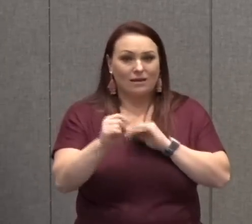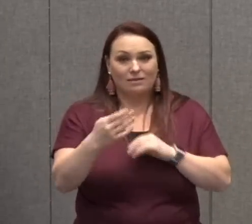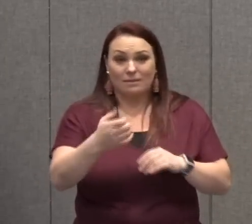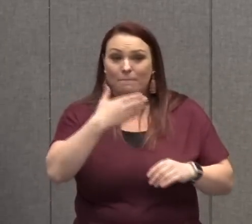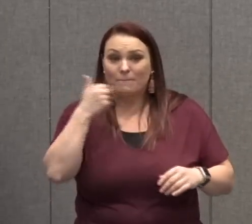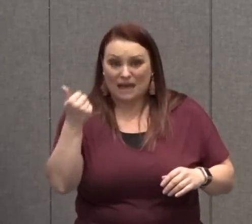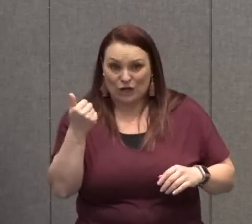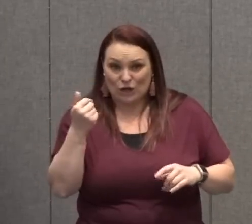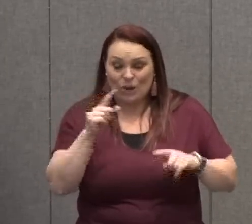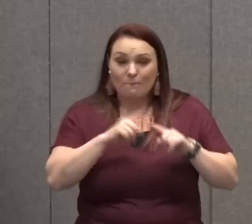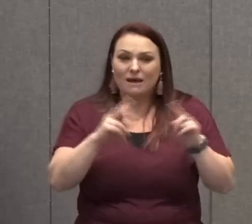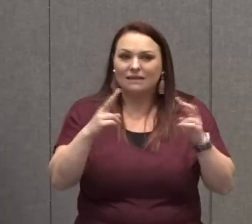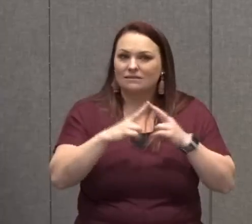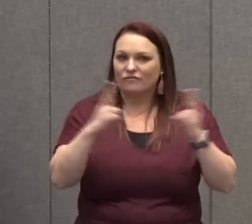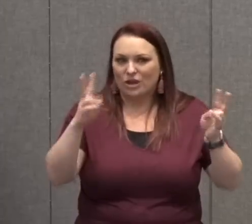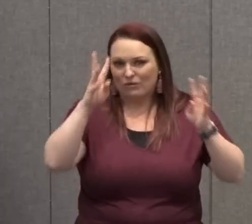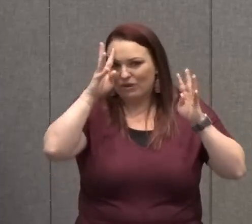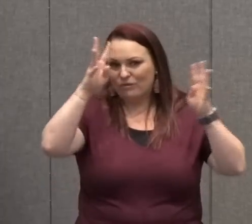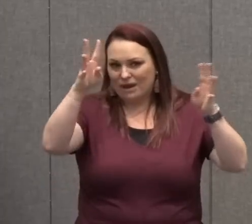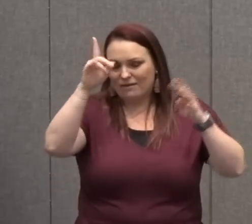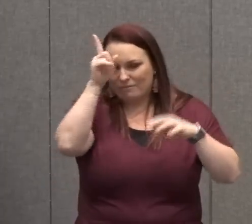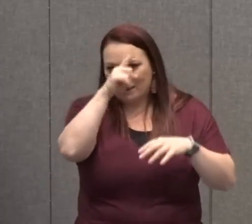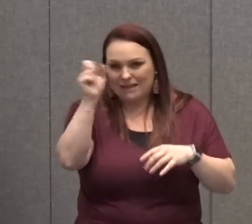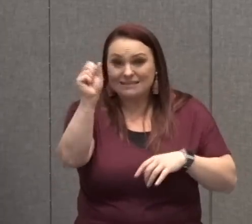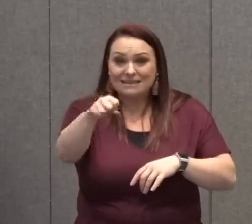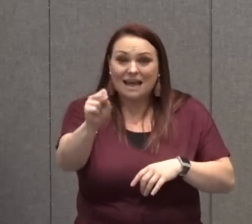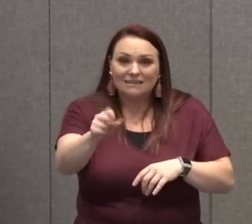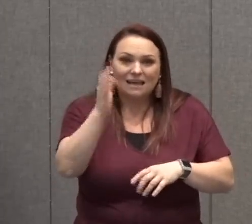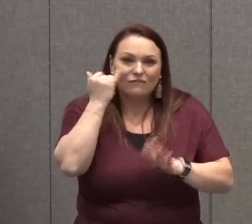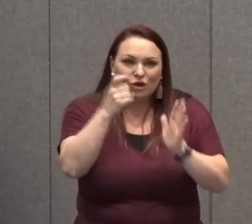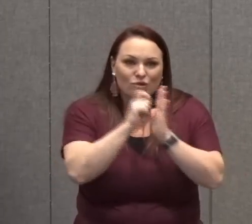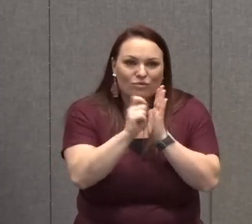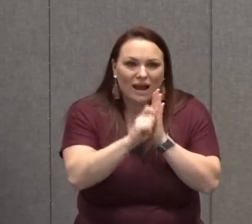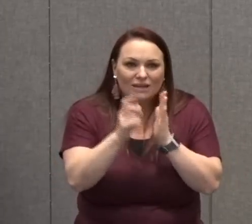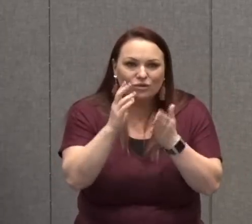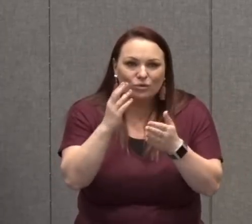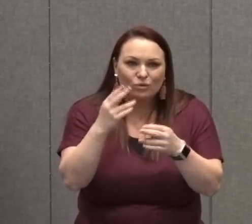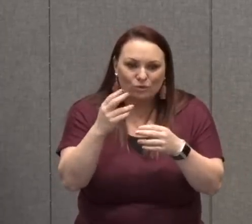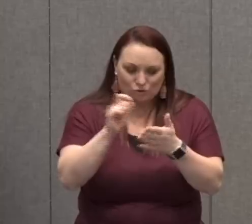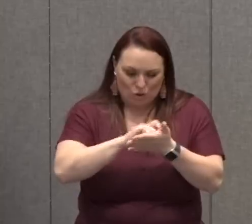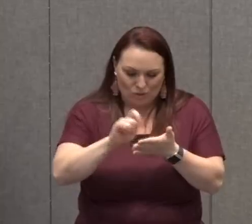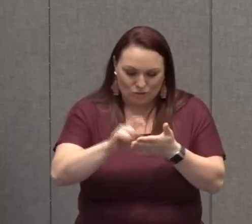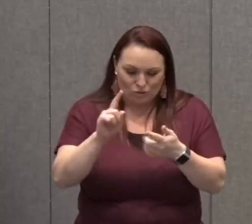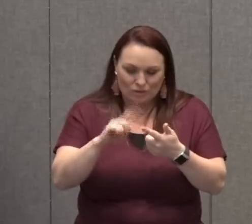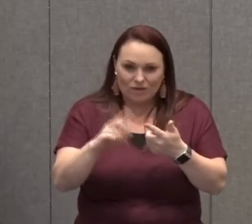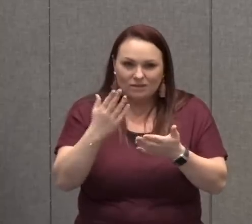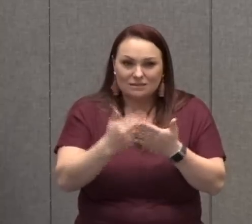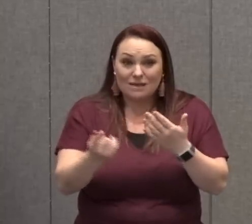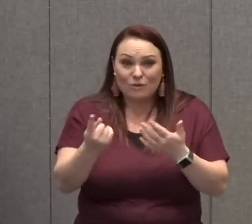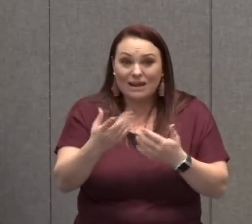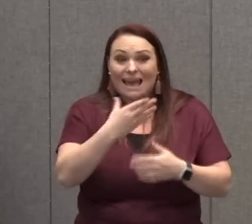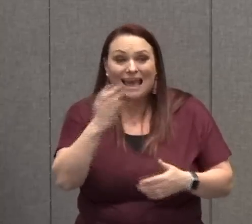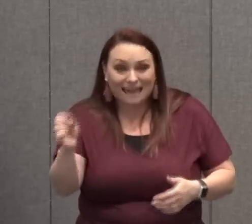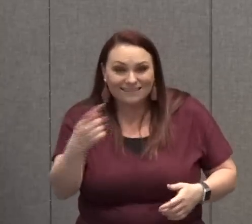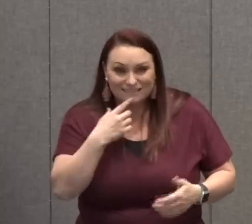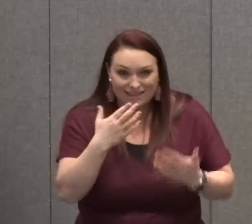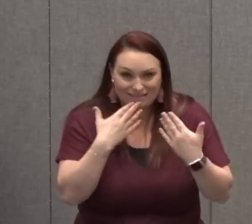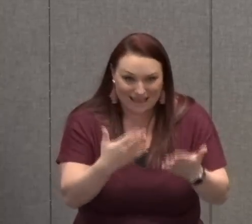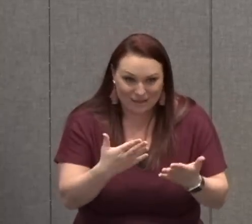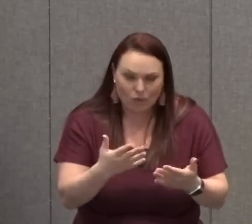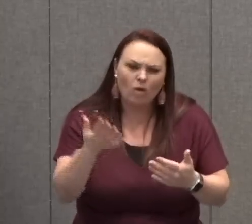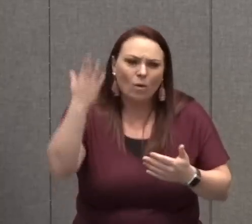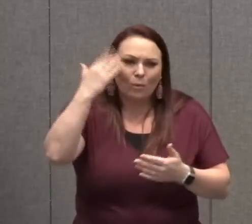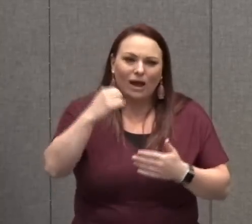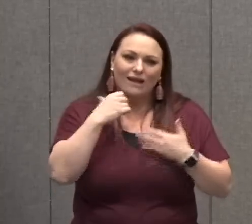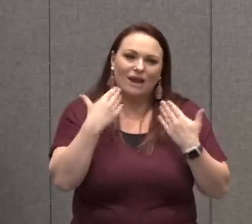think about it okay but it's very creative because yes if you're gonna write a note to somebody and say thank you why not the principal right I know our principal is